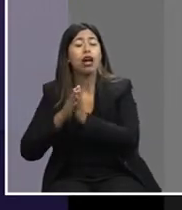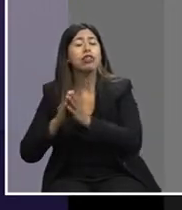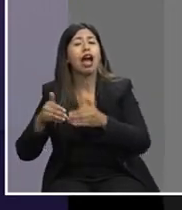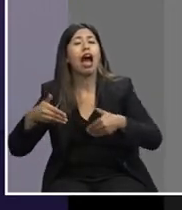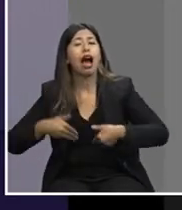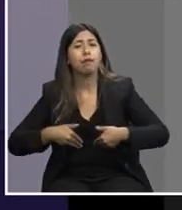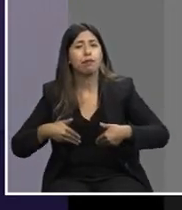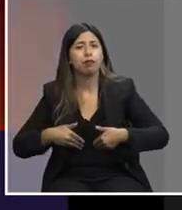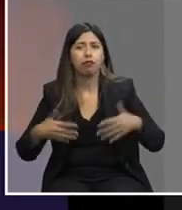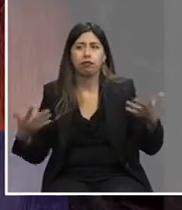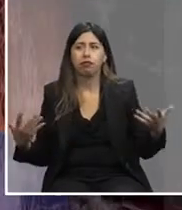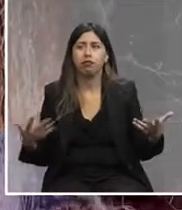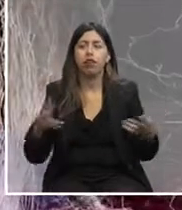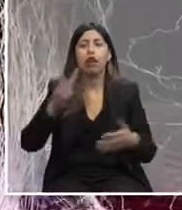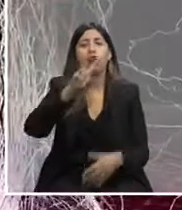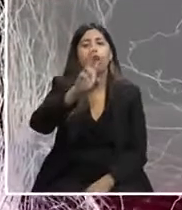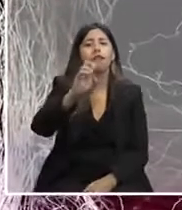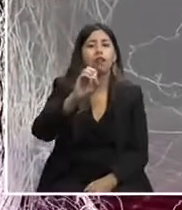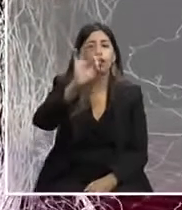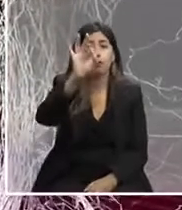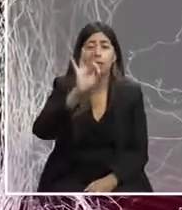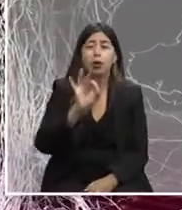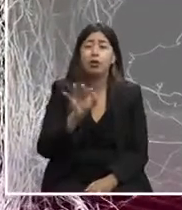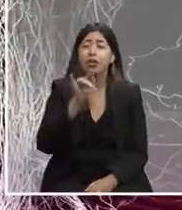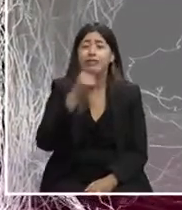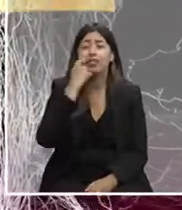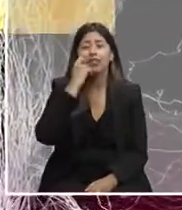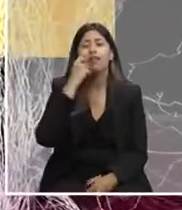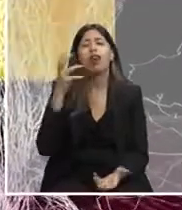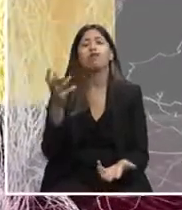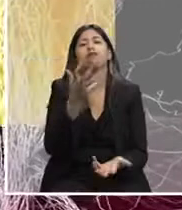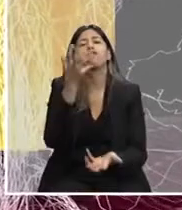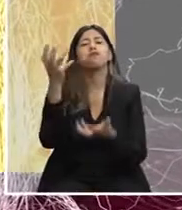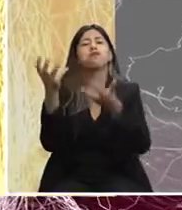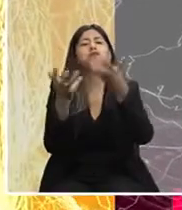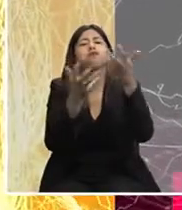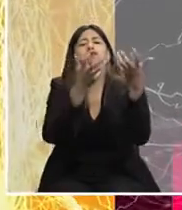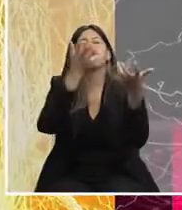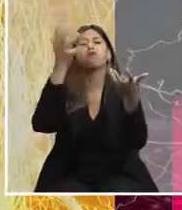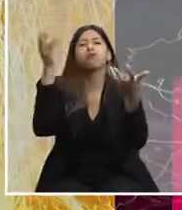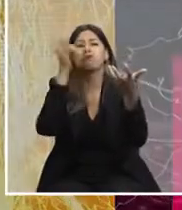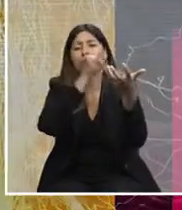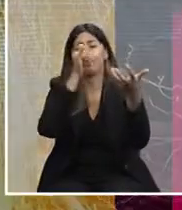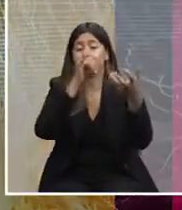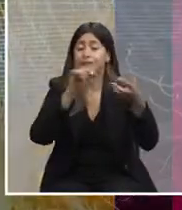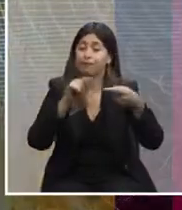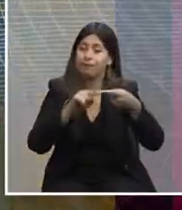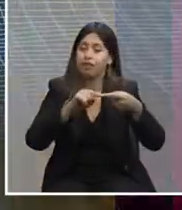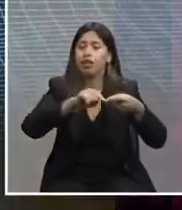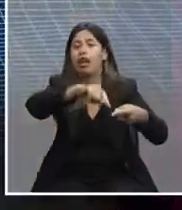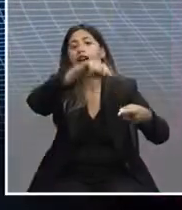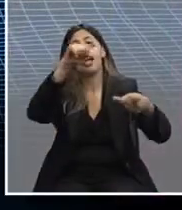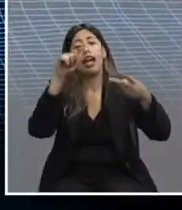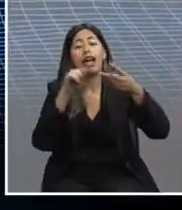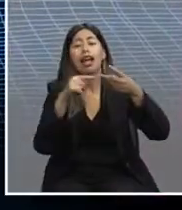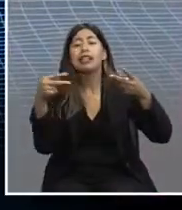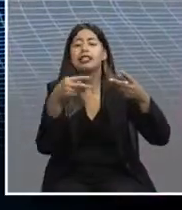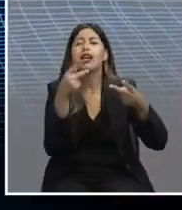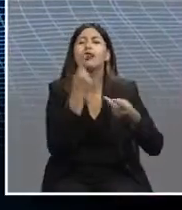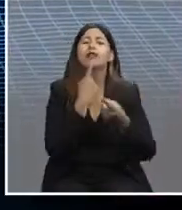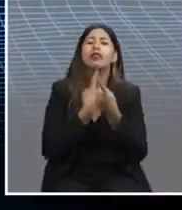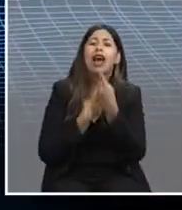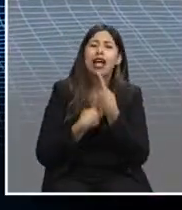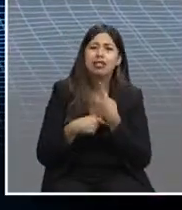striatum, sex. The sexual desire has undergone the same fate. As it developed,